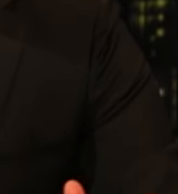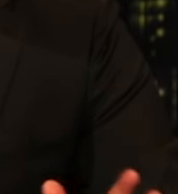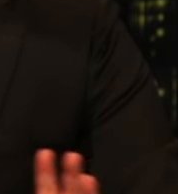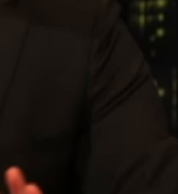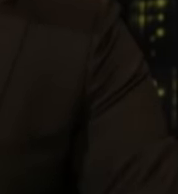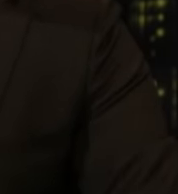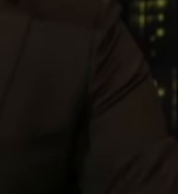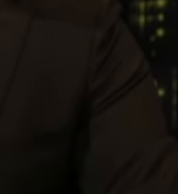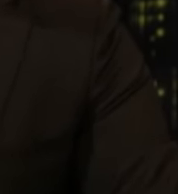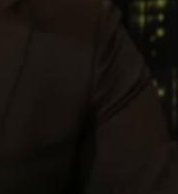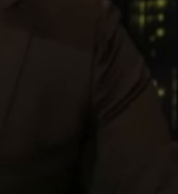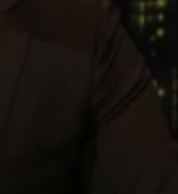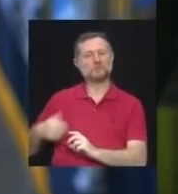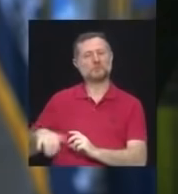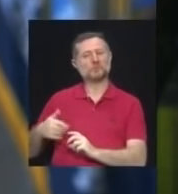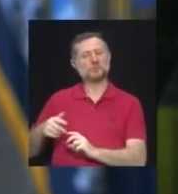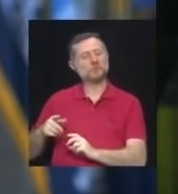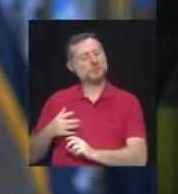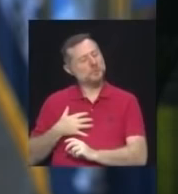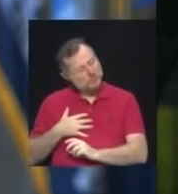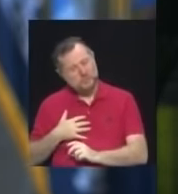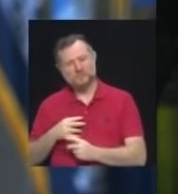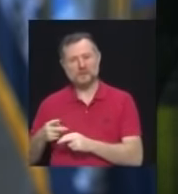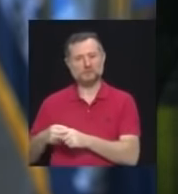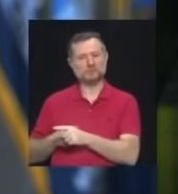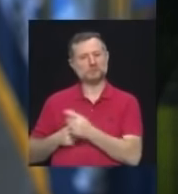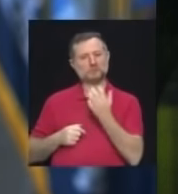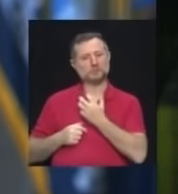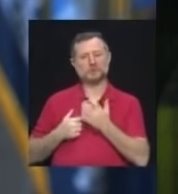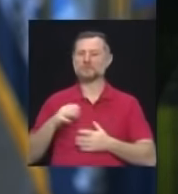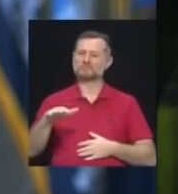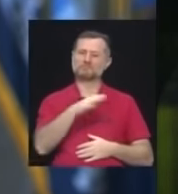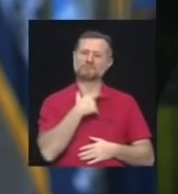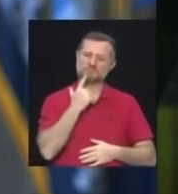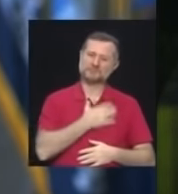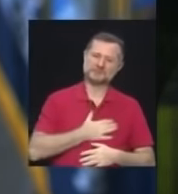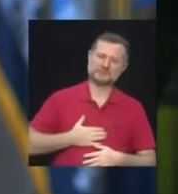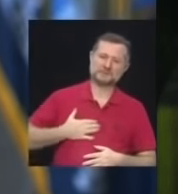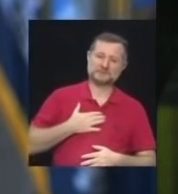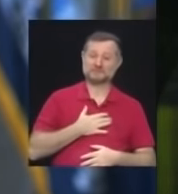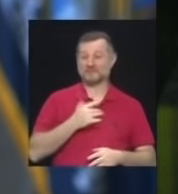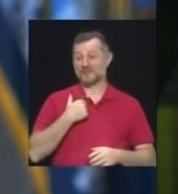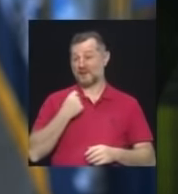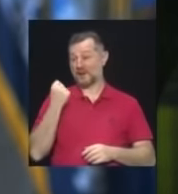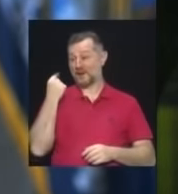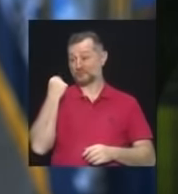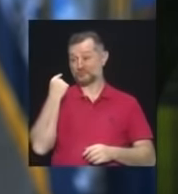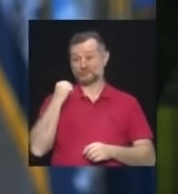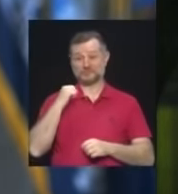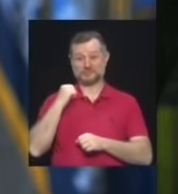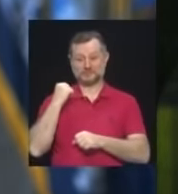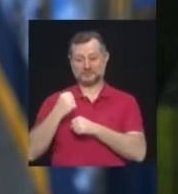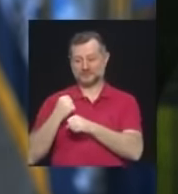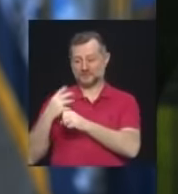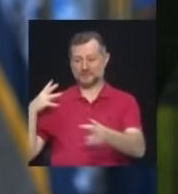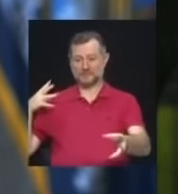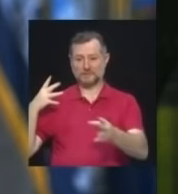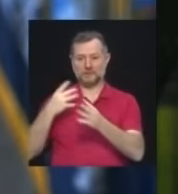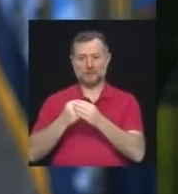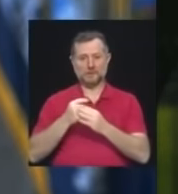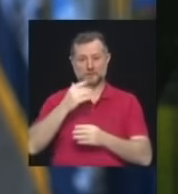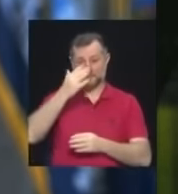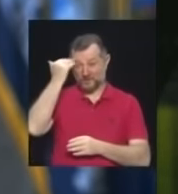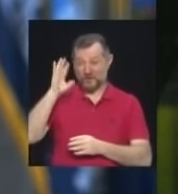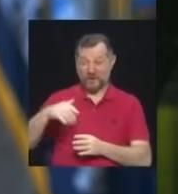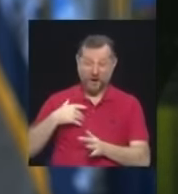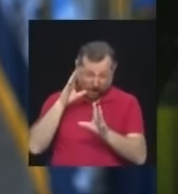I'm surprised that you agree. Please don't forget what we learned together last year. Oh, God. And don't forget what we accomplished. Well, what did